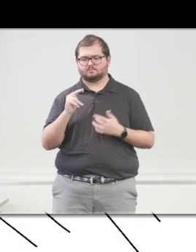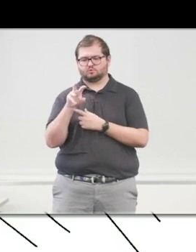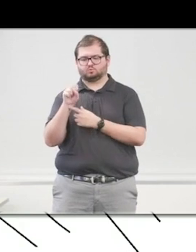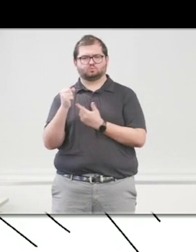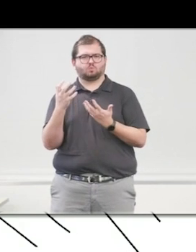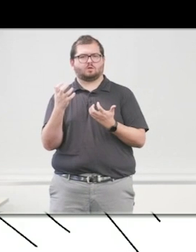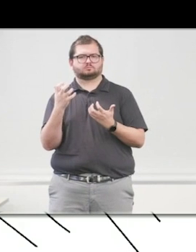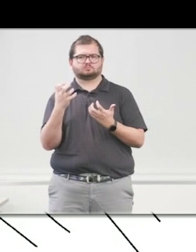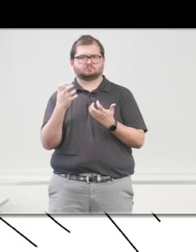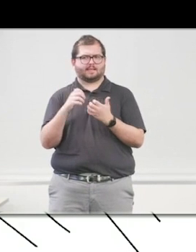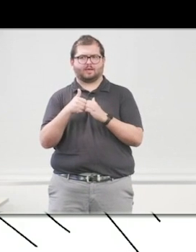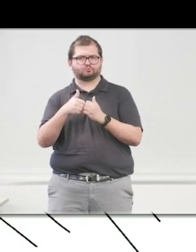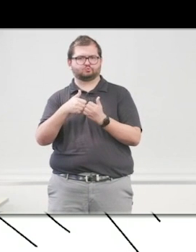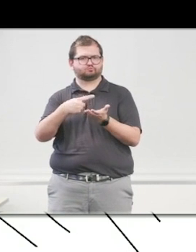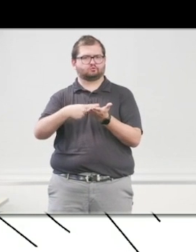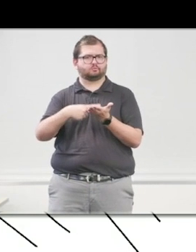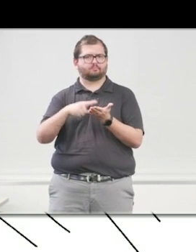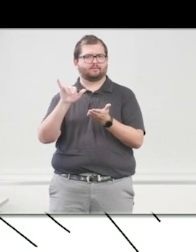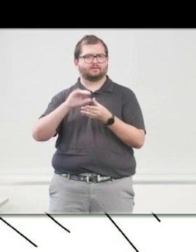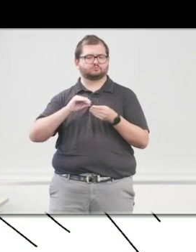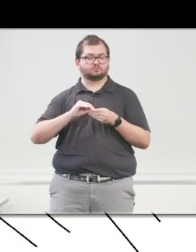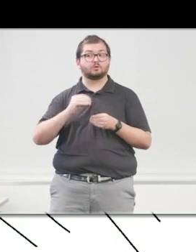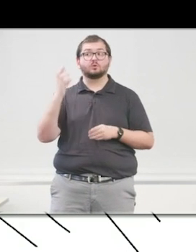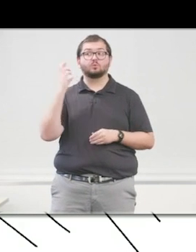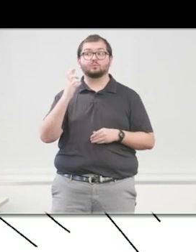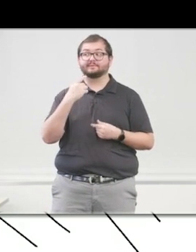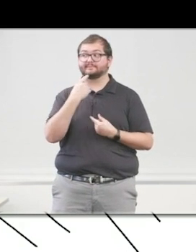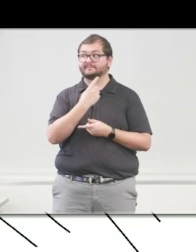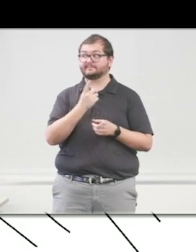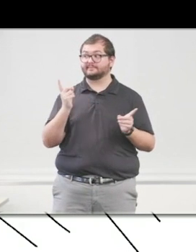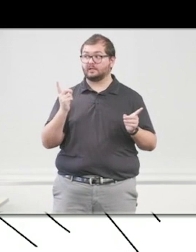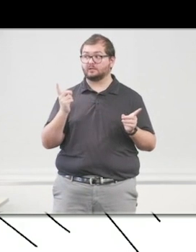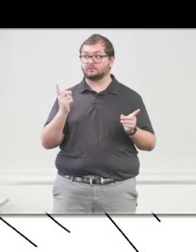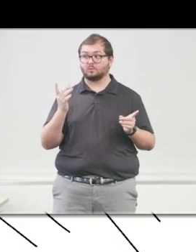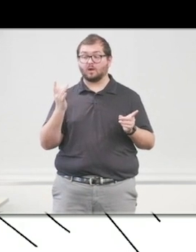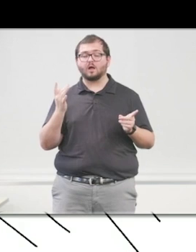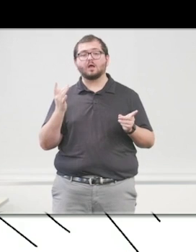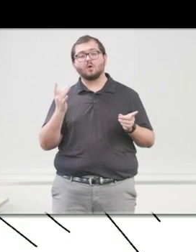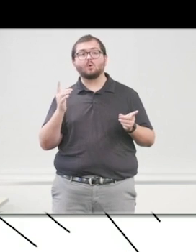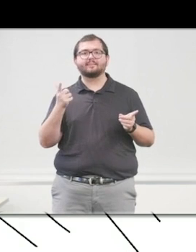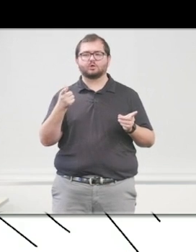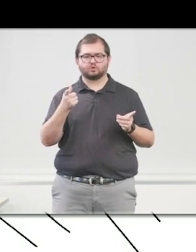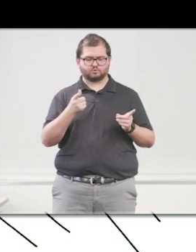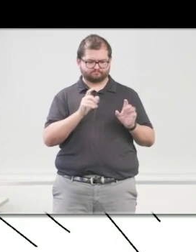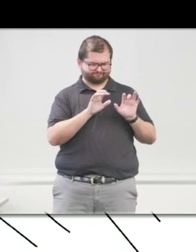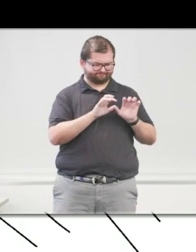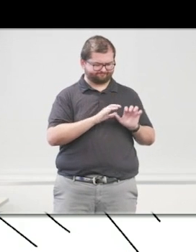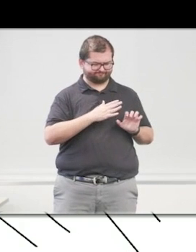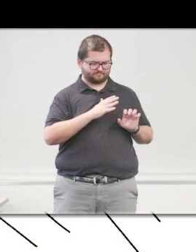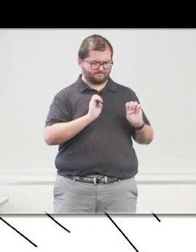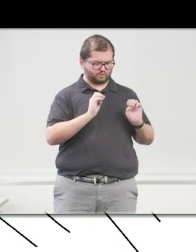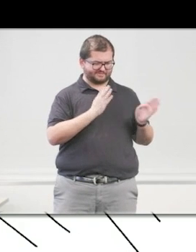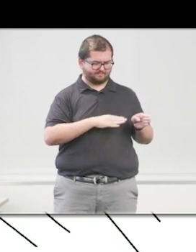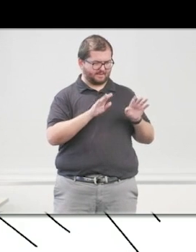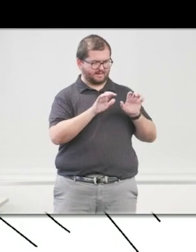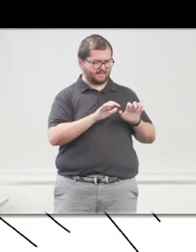and especially in an emergency situation. And I'm telling you this so that when you're crafting your emergency plan, you